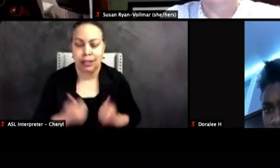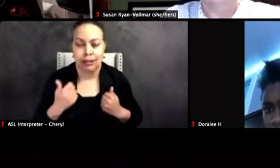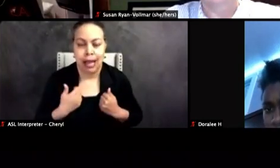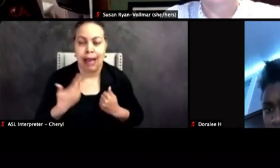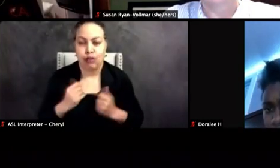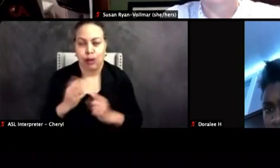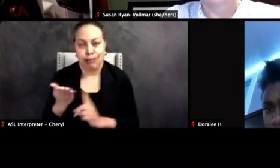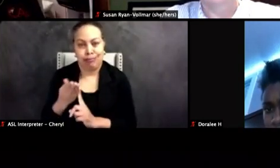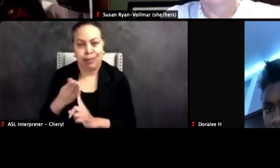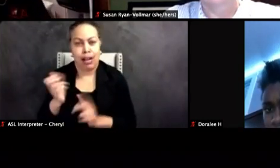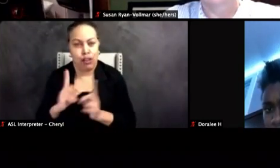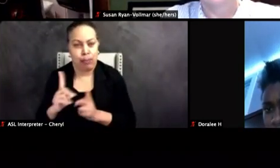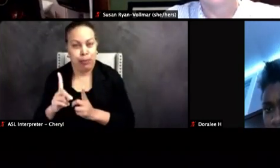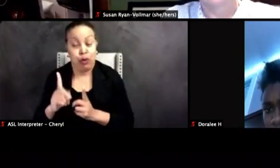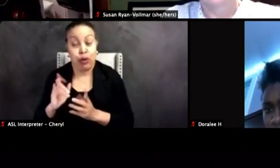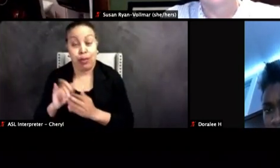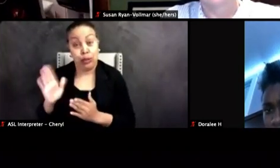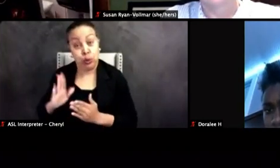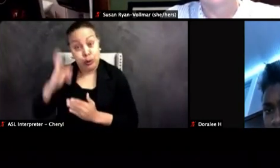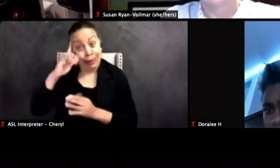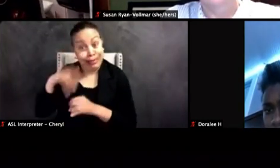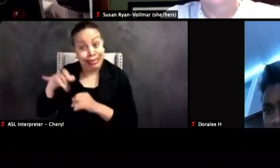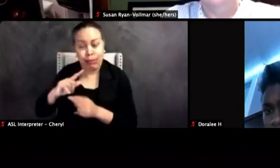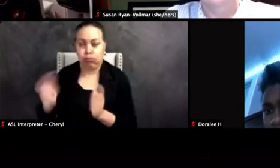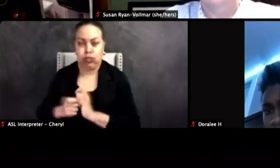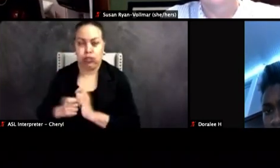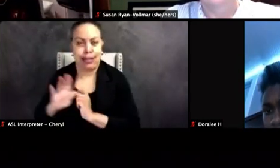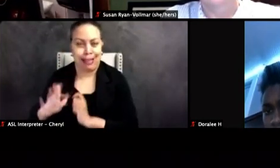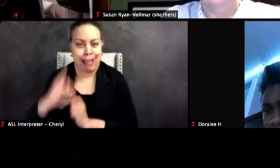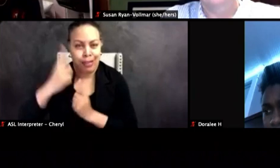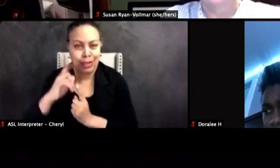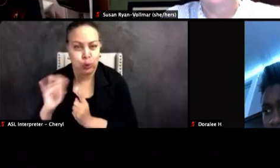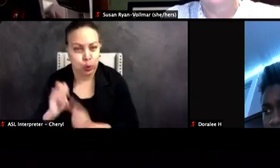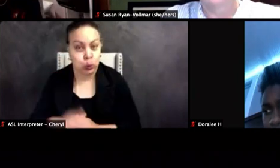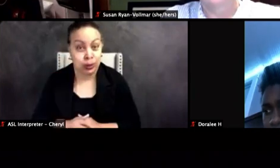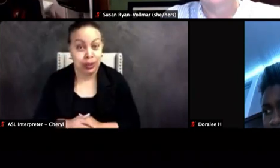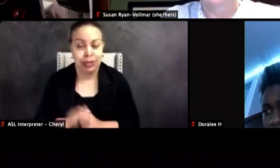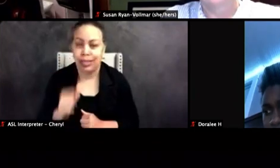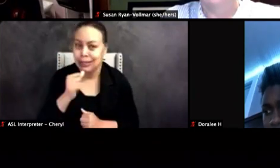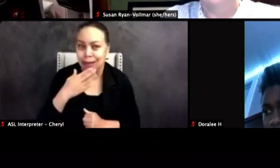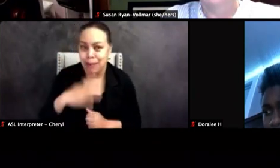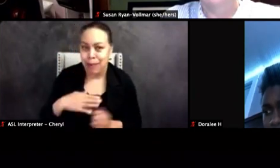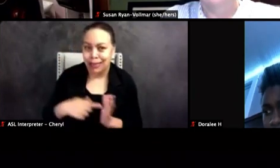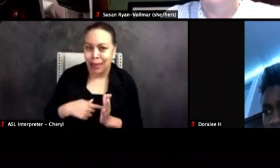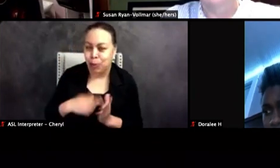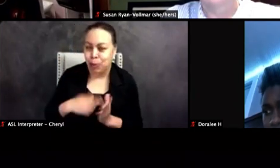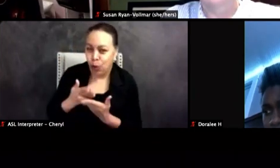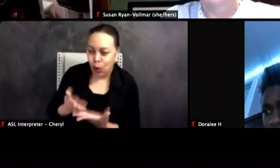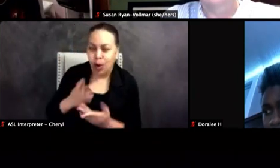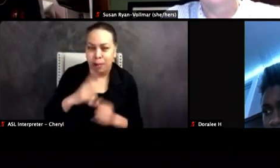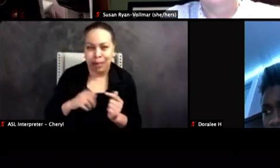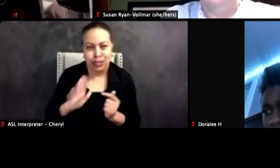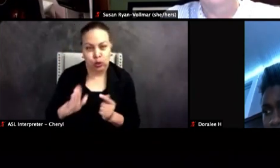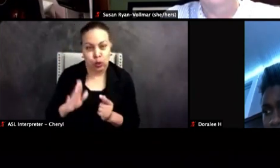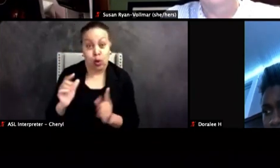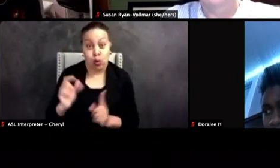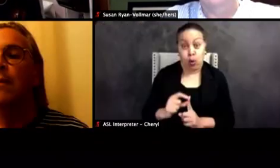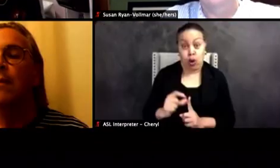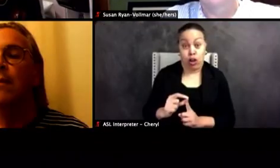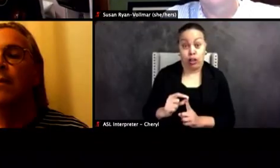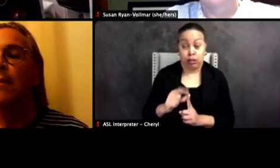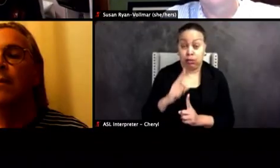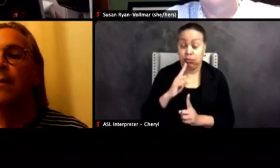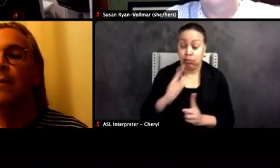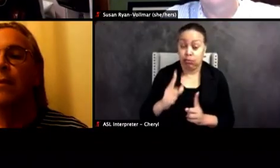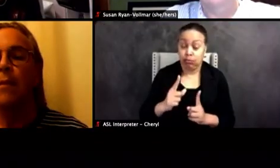others around who thought that way. You're not that example, but I think your words speak volumes to a lot of